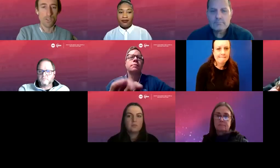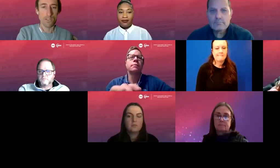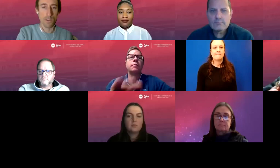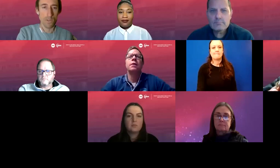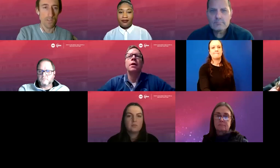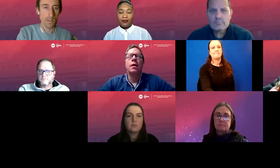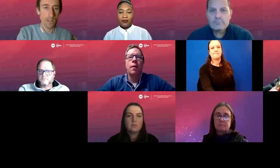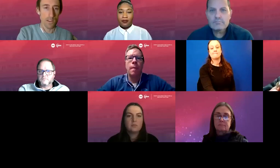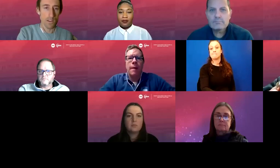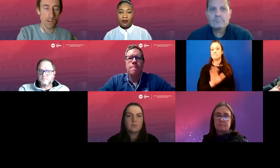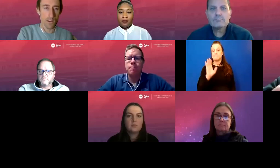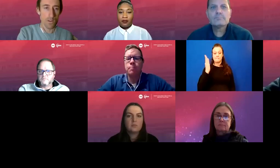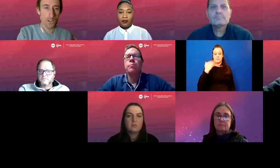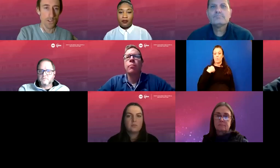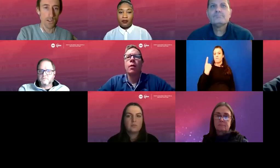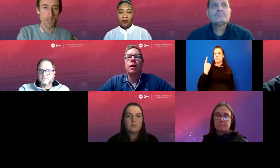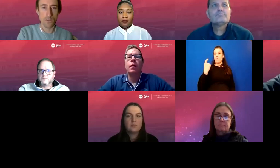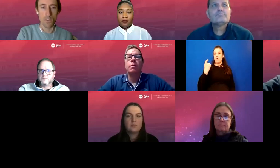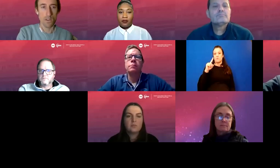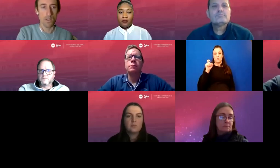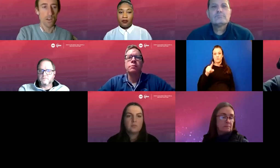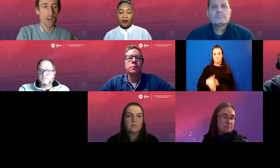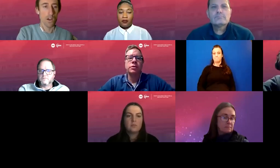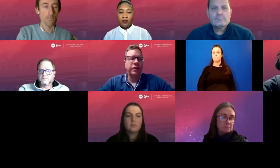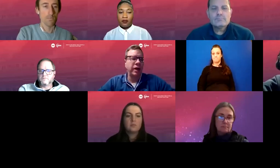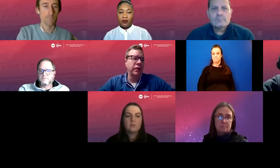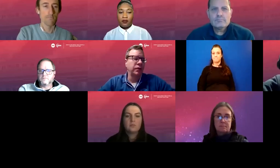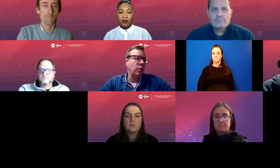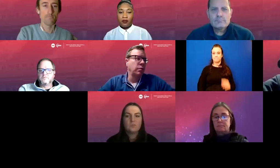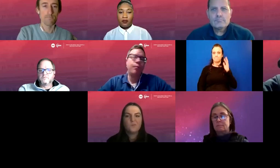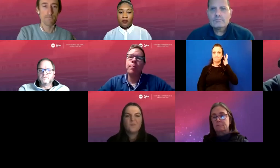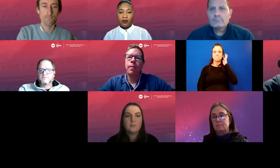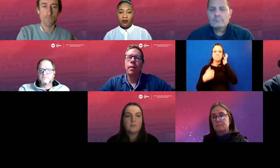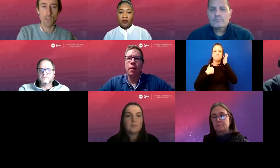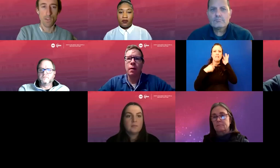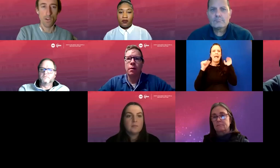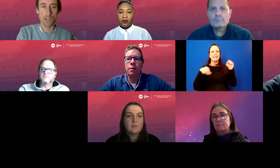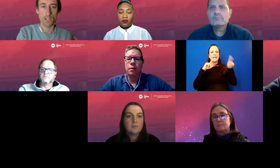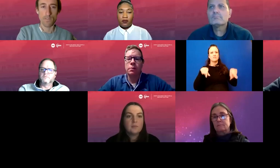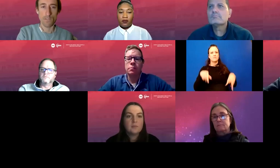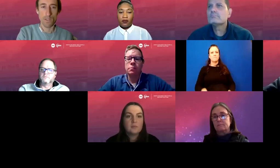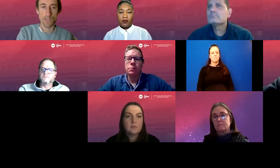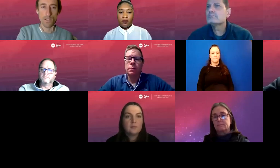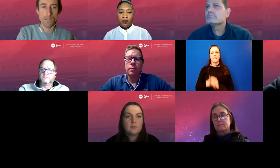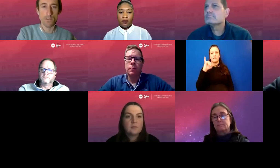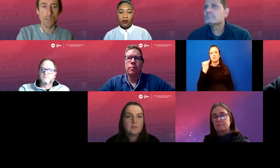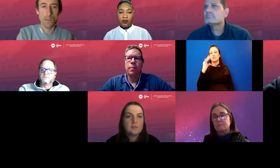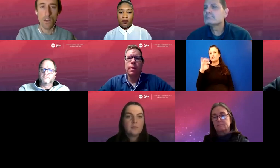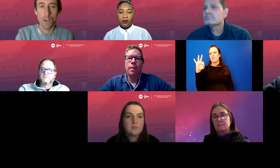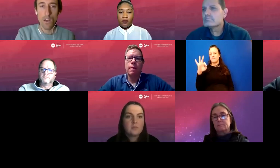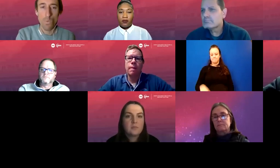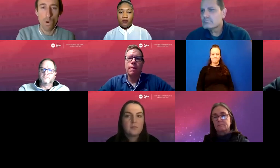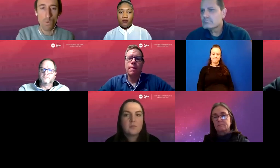Uh, looks like we did get a question here. Um, yeah, I can answer that one. All right, Jeff. So it says,